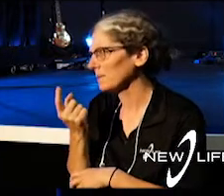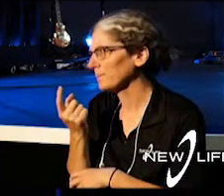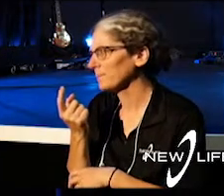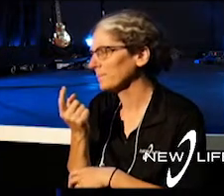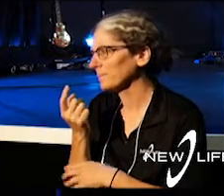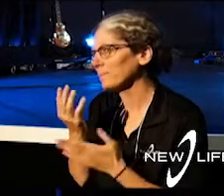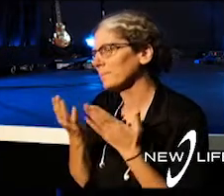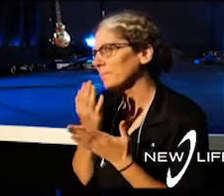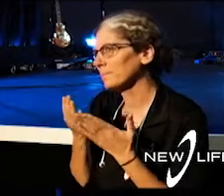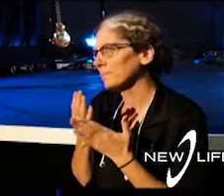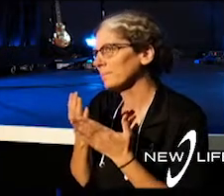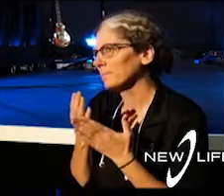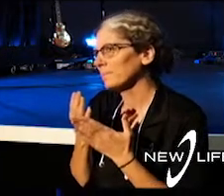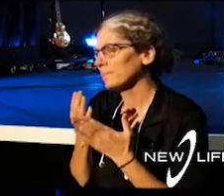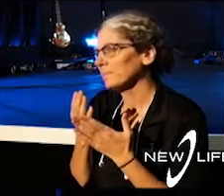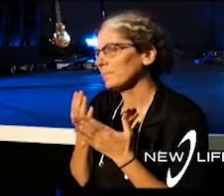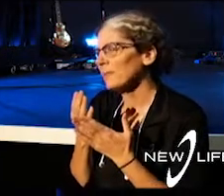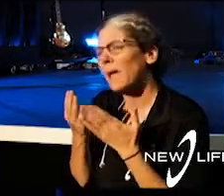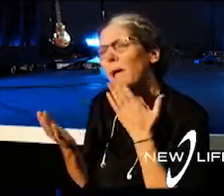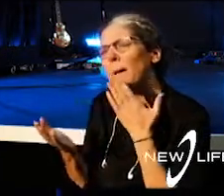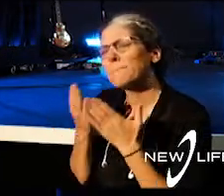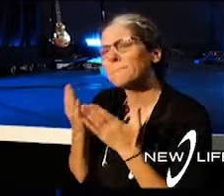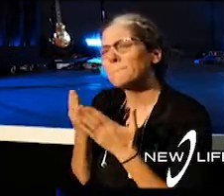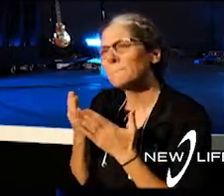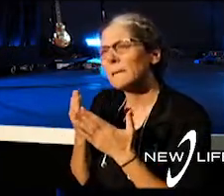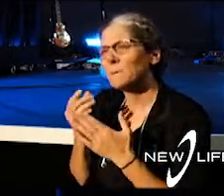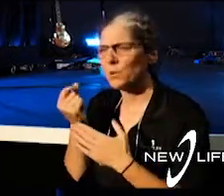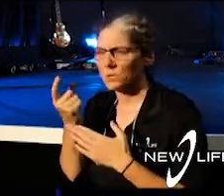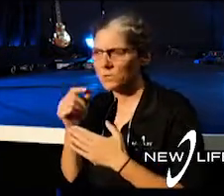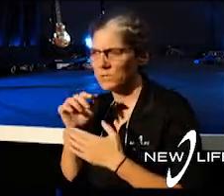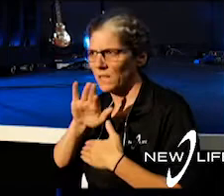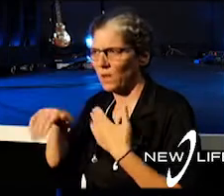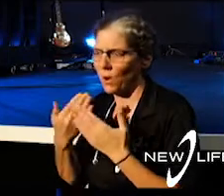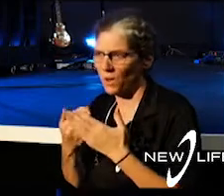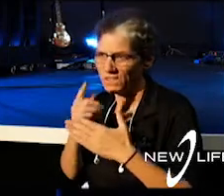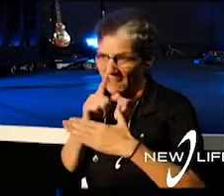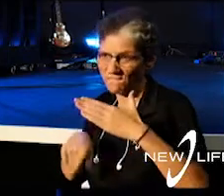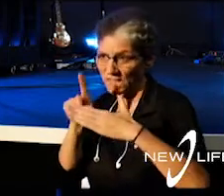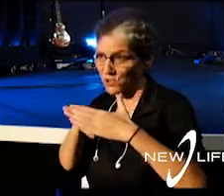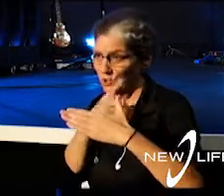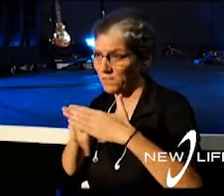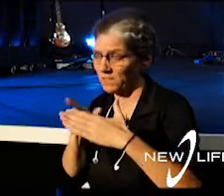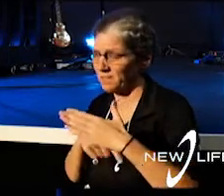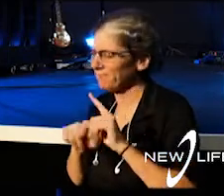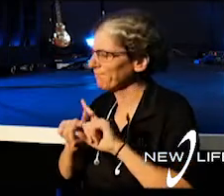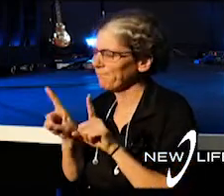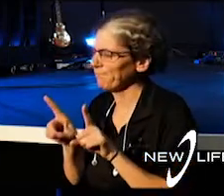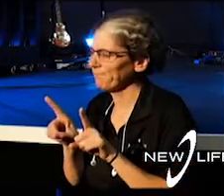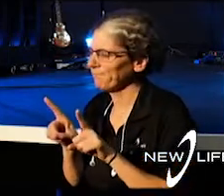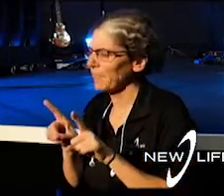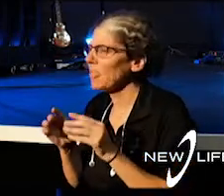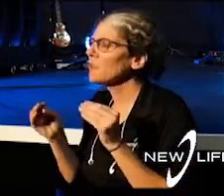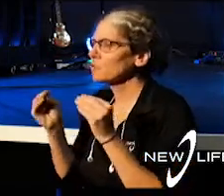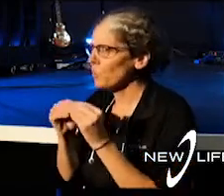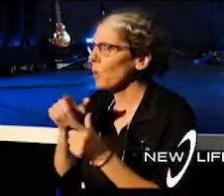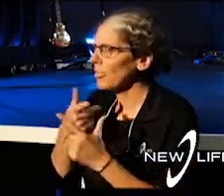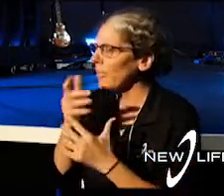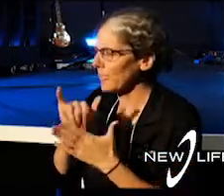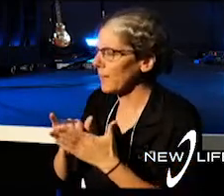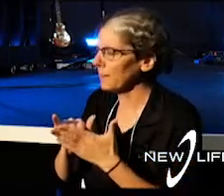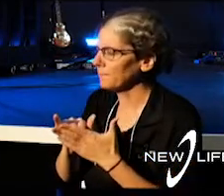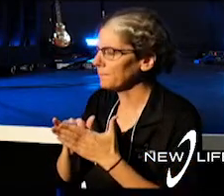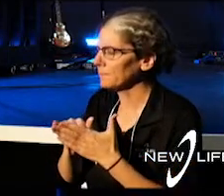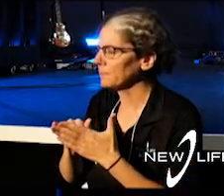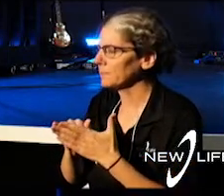But if all we pull away from this is conviction, then we've missed the point. So we got to ask a few questions. Number one, are you humble before the Lord?